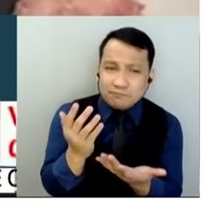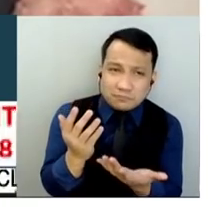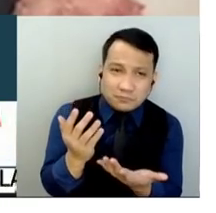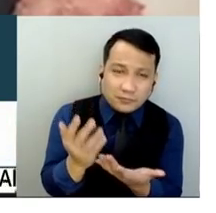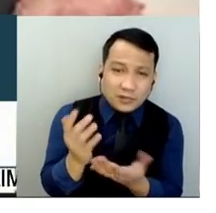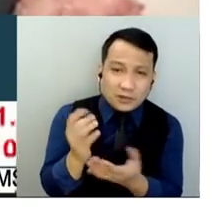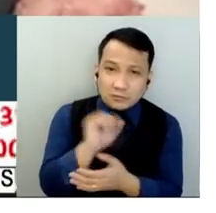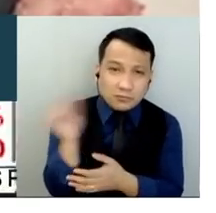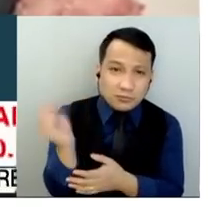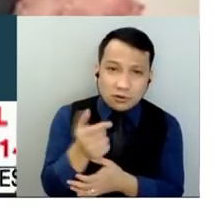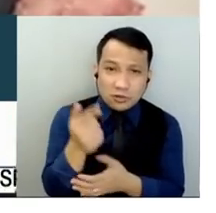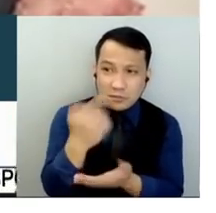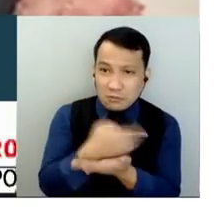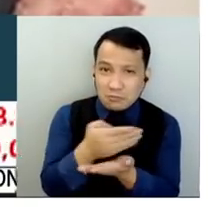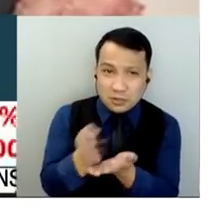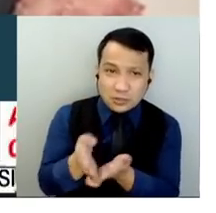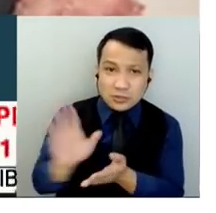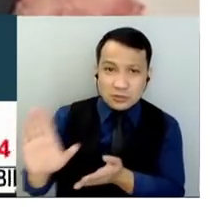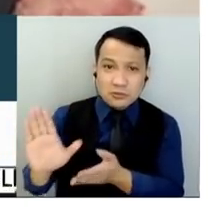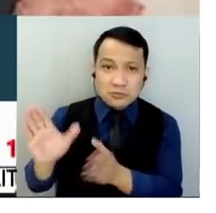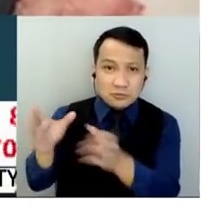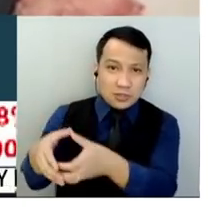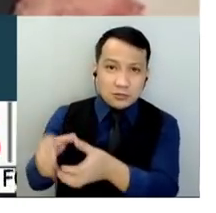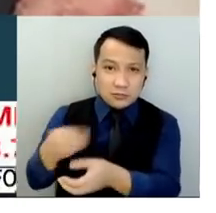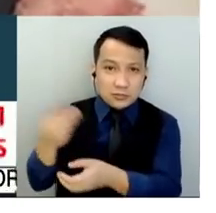those are the funds for LGUs